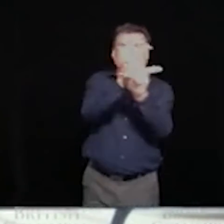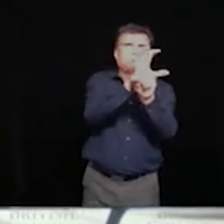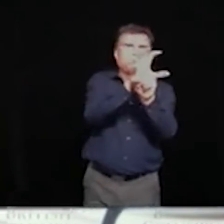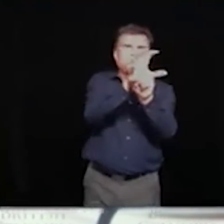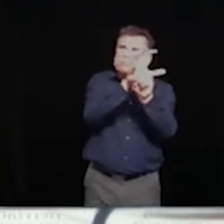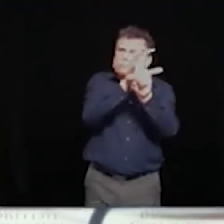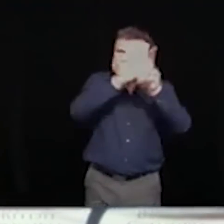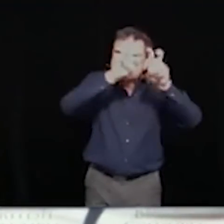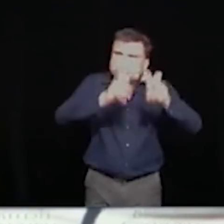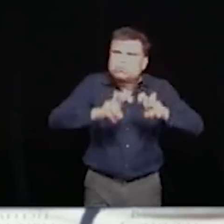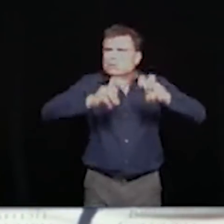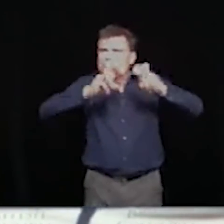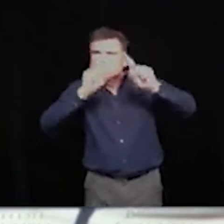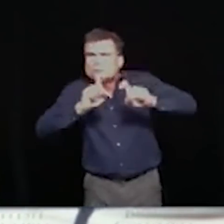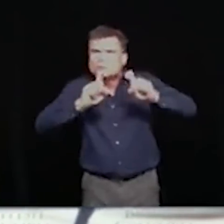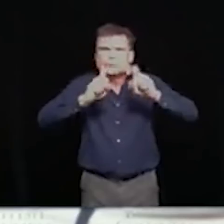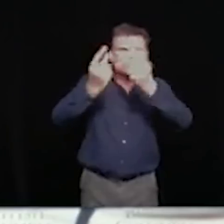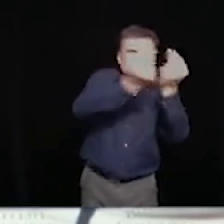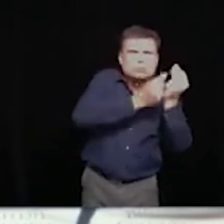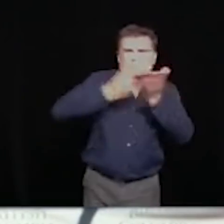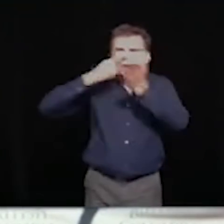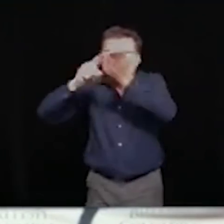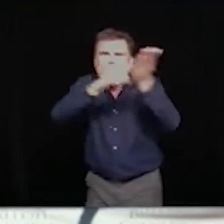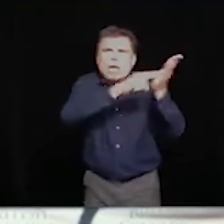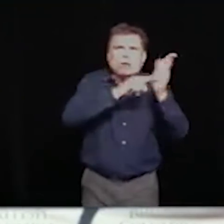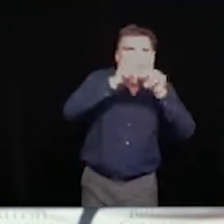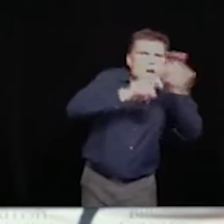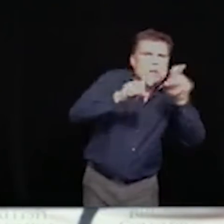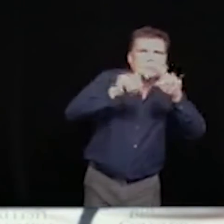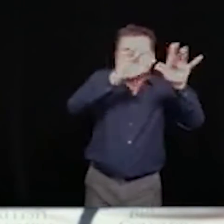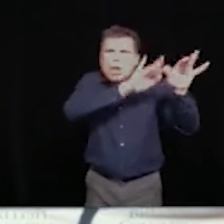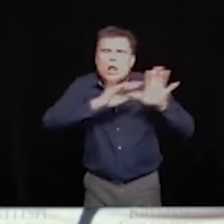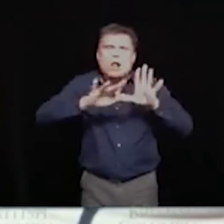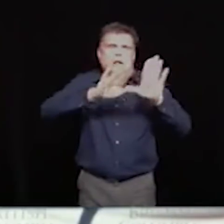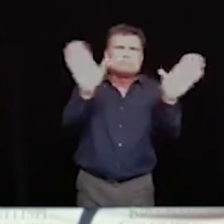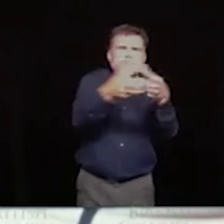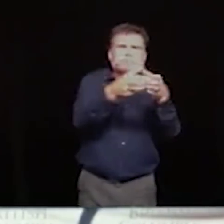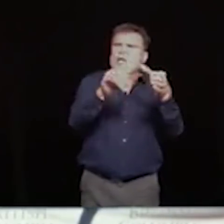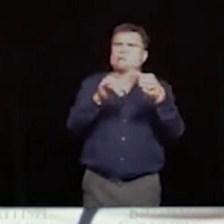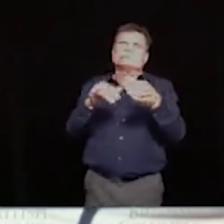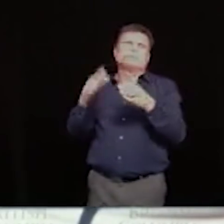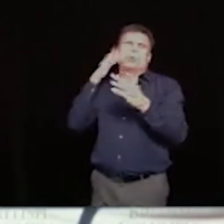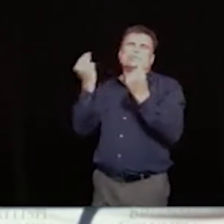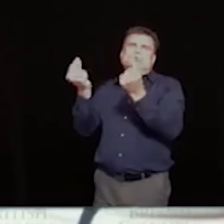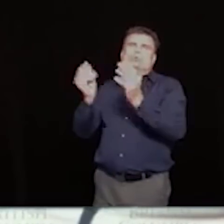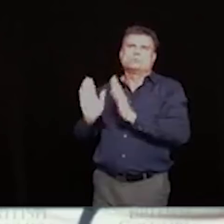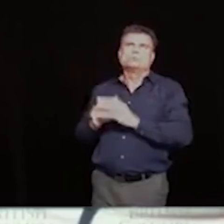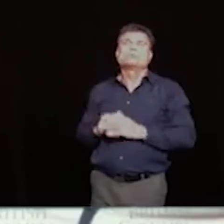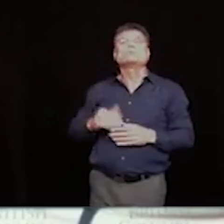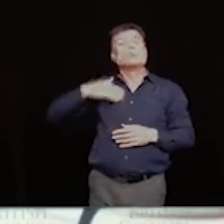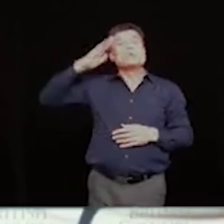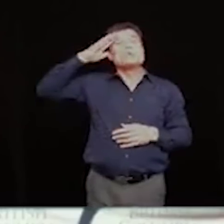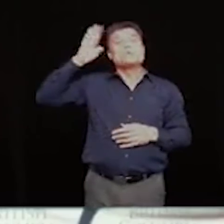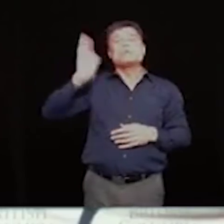the fall, where we know more people are going back to work, we know children will be going back to schools, we know the respiratory season